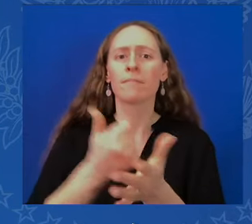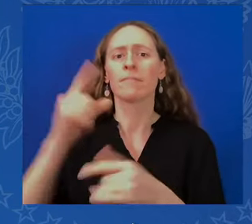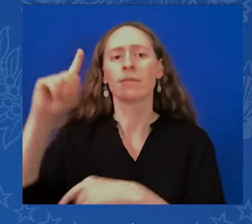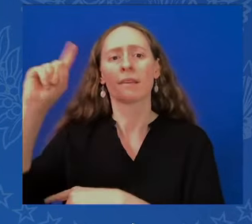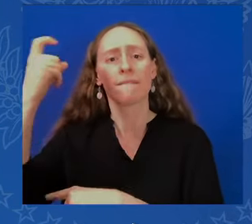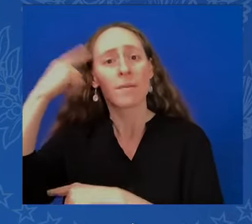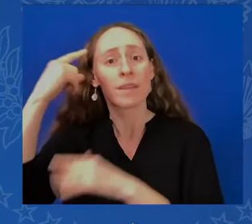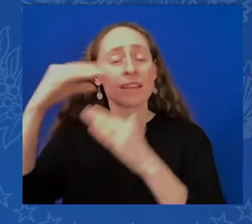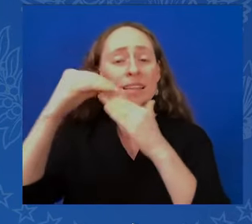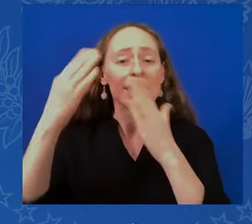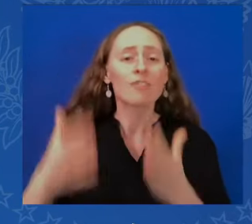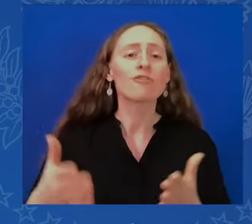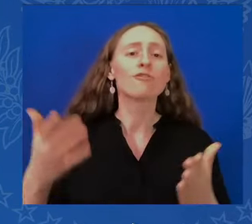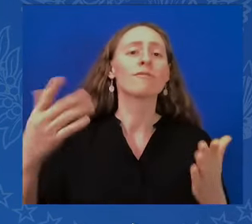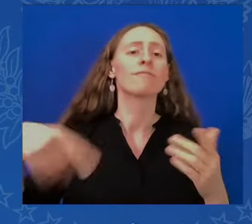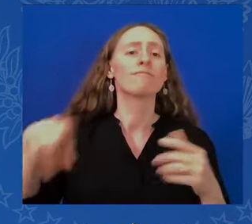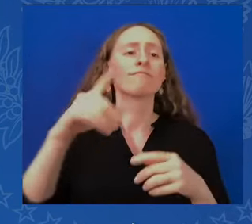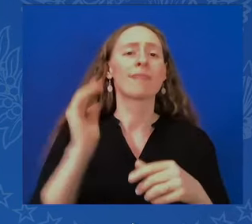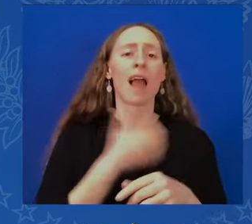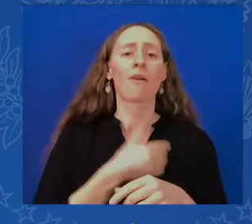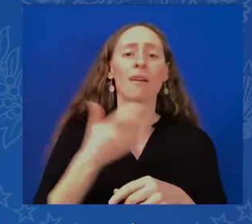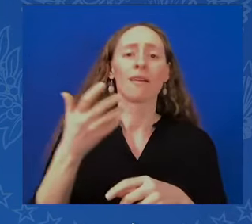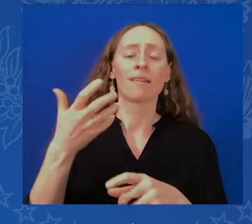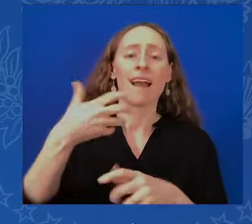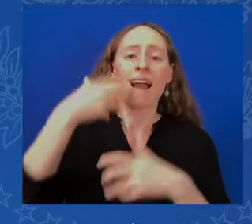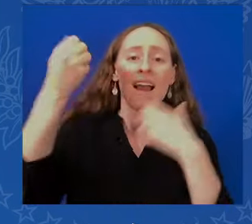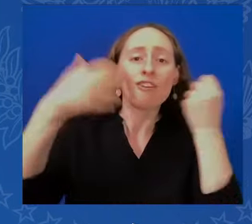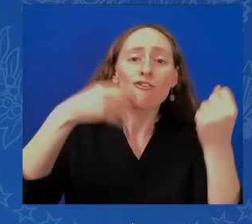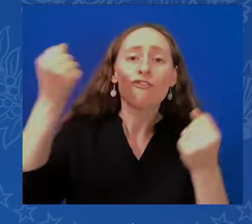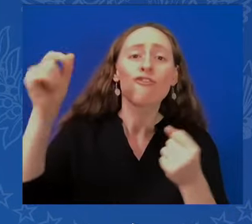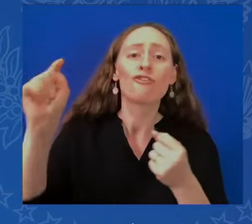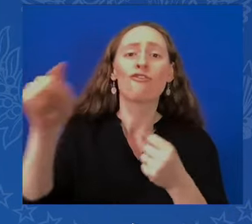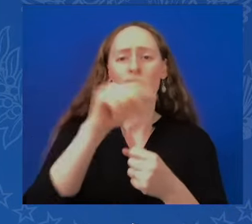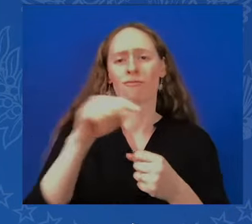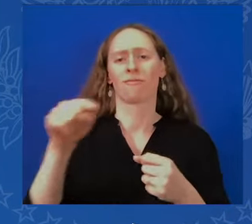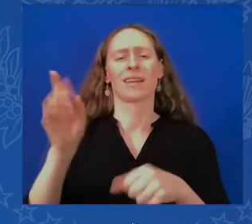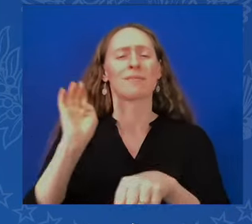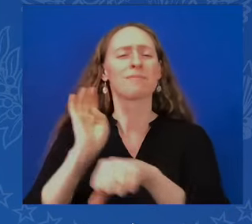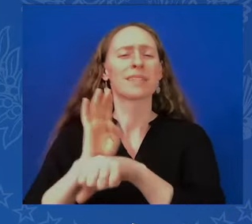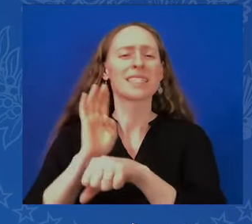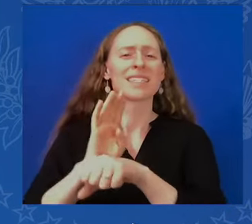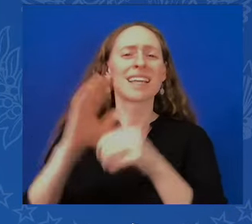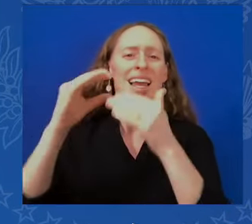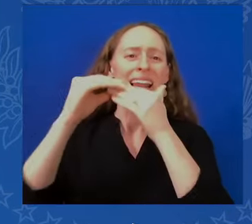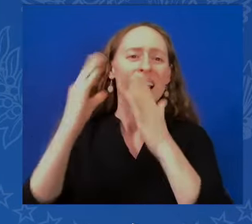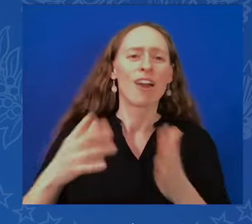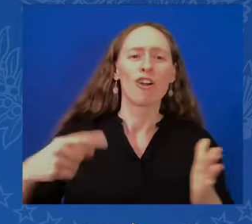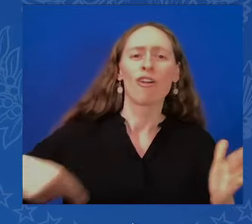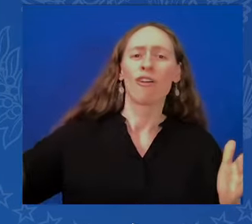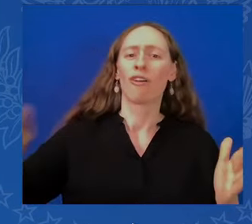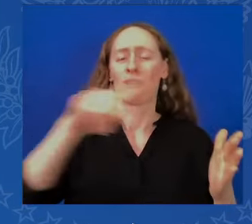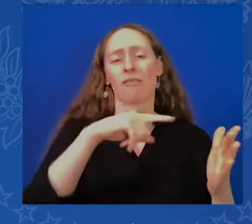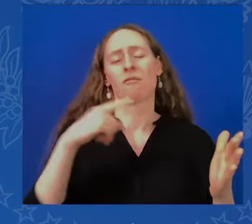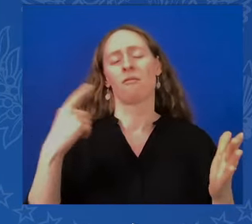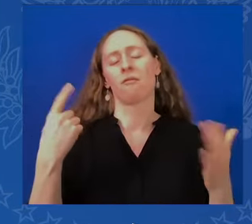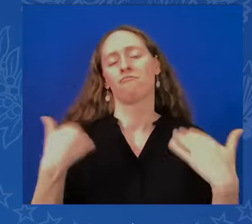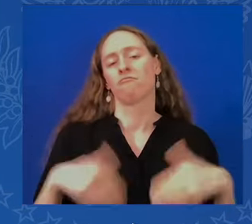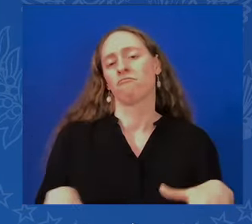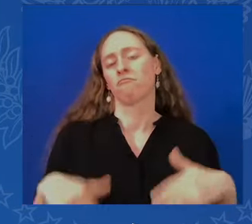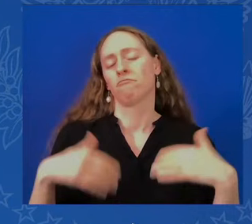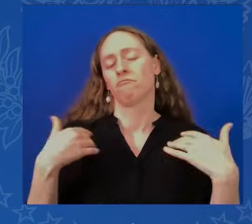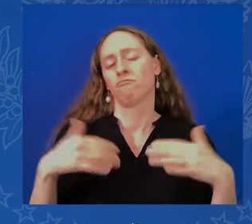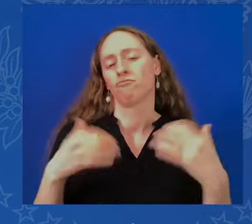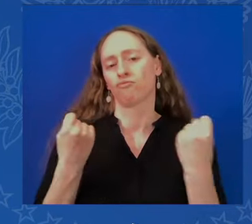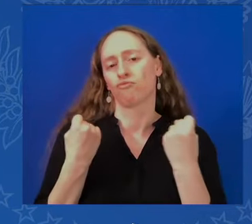our business community, all of us have forged uncommon bonds, and partnership is what we do here.